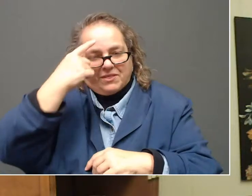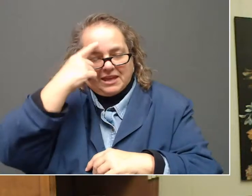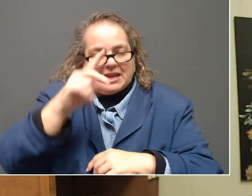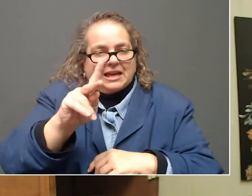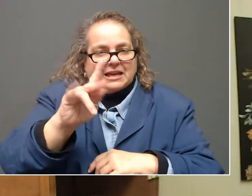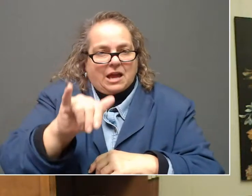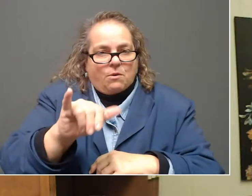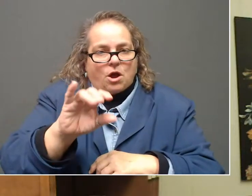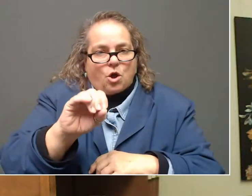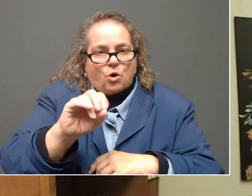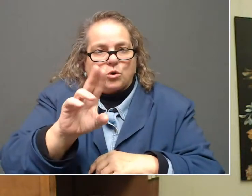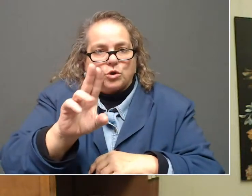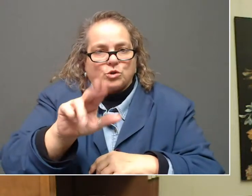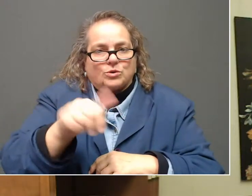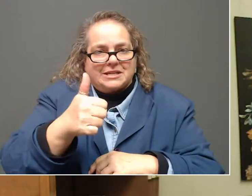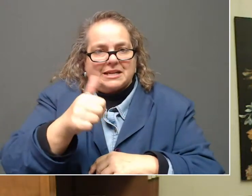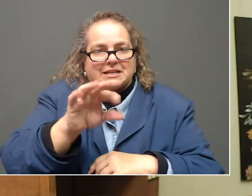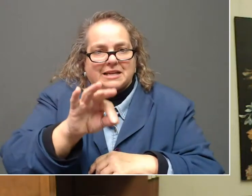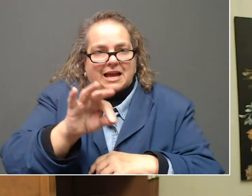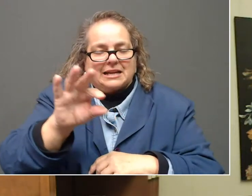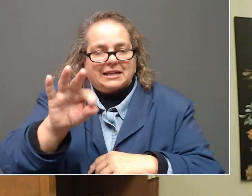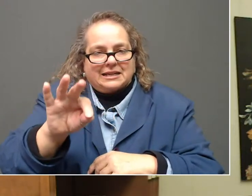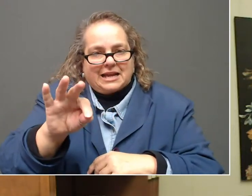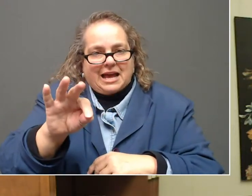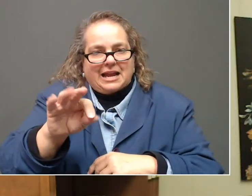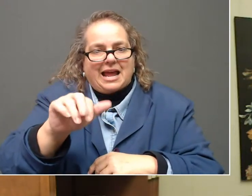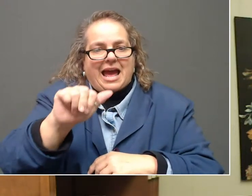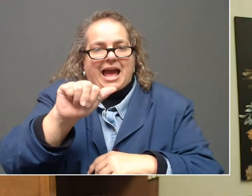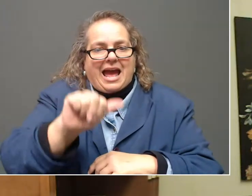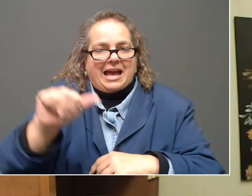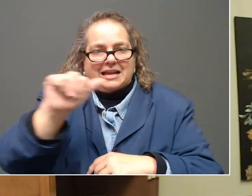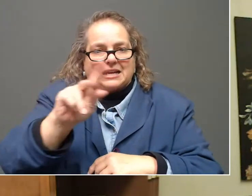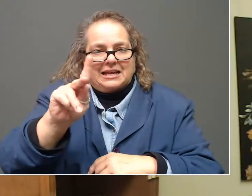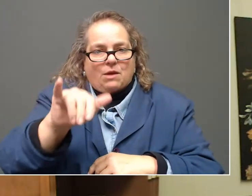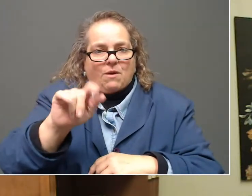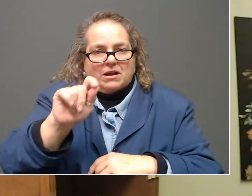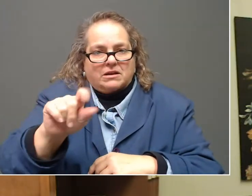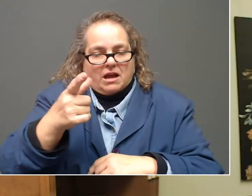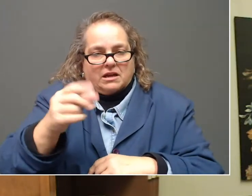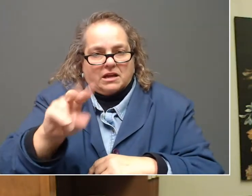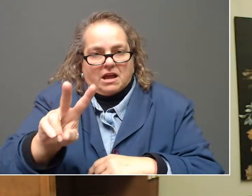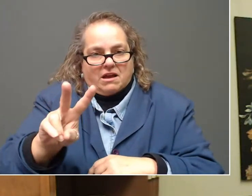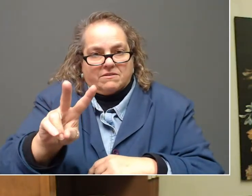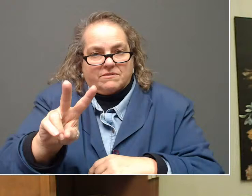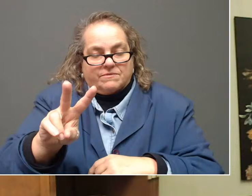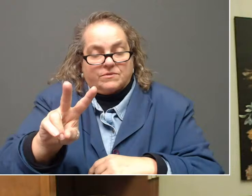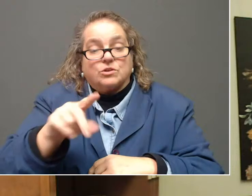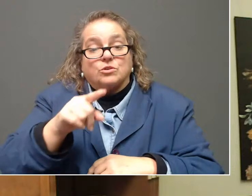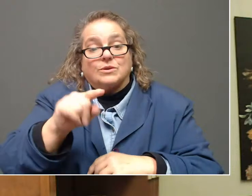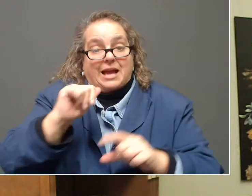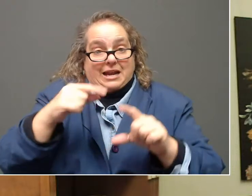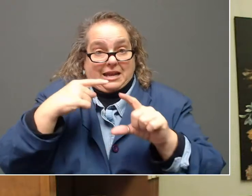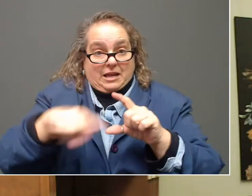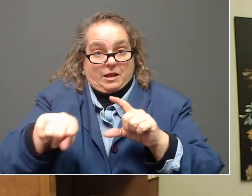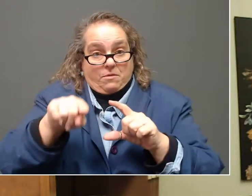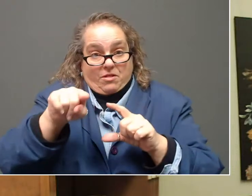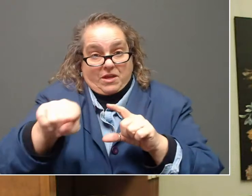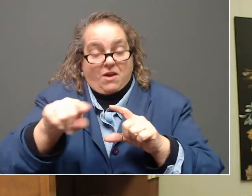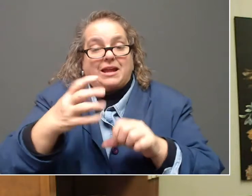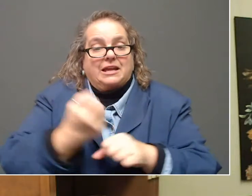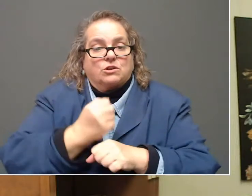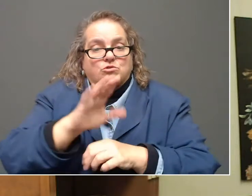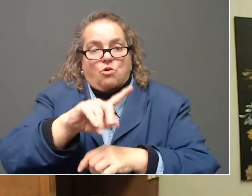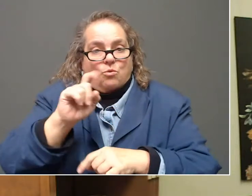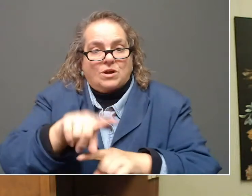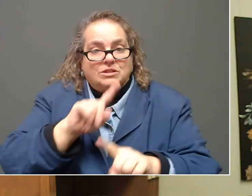get those benefits now reversed and canceled, and to get the 1099 you may have received